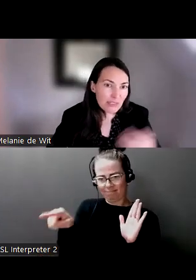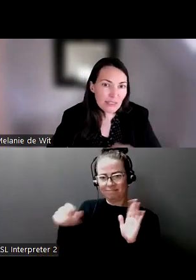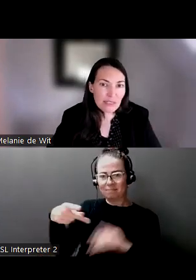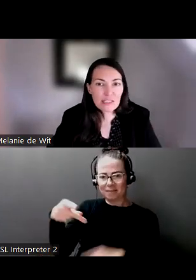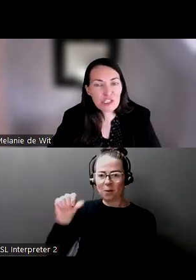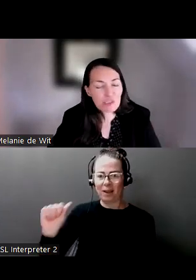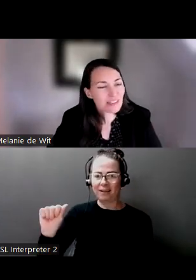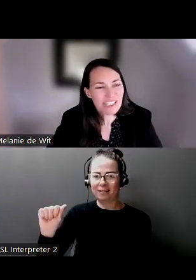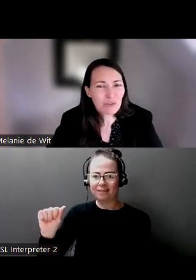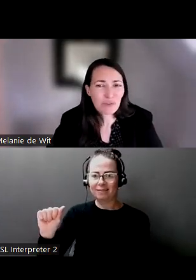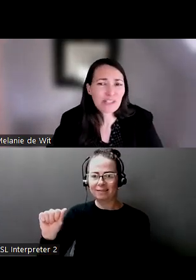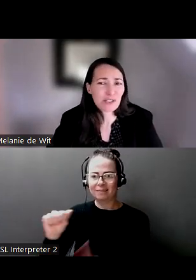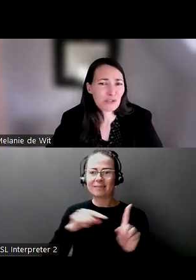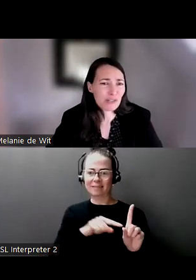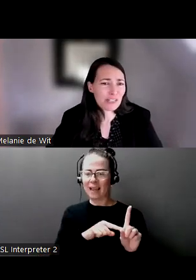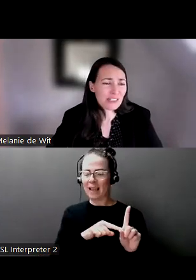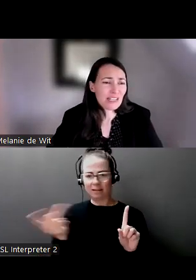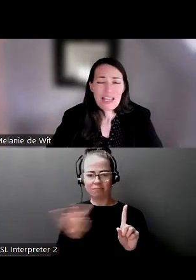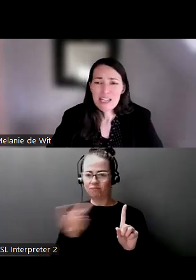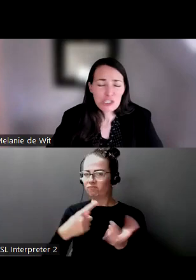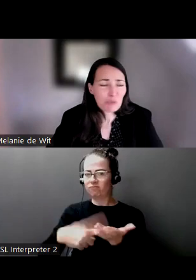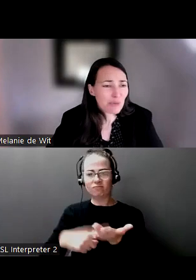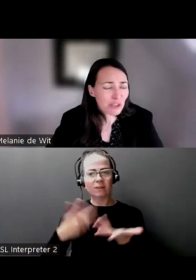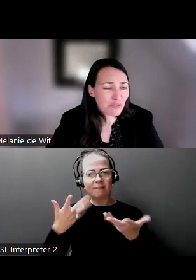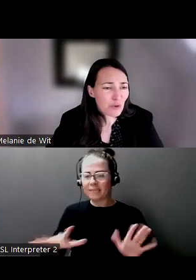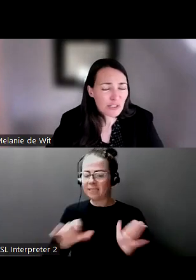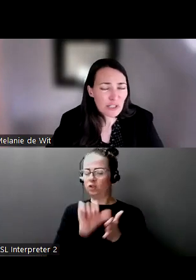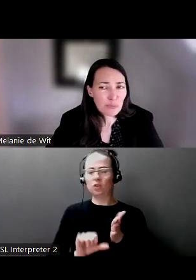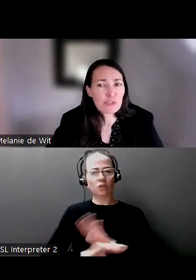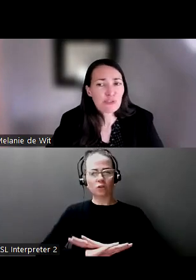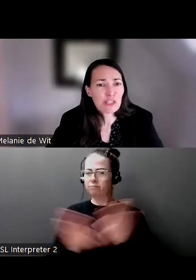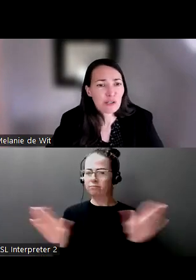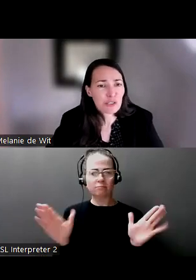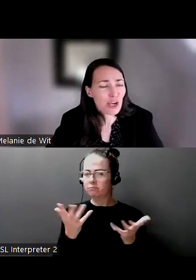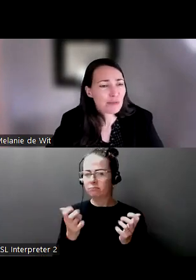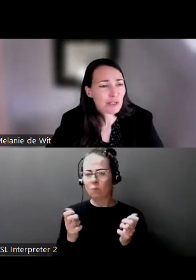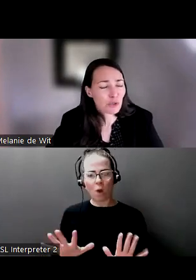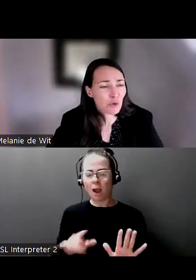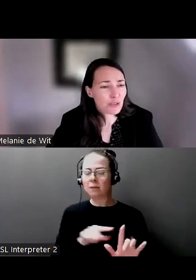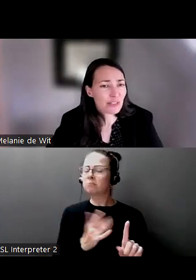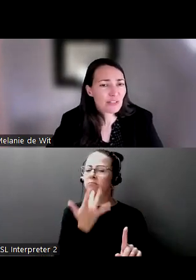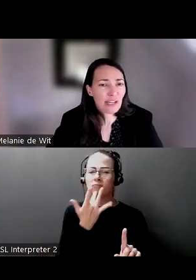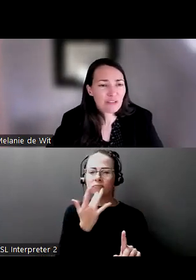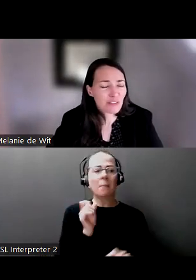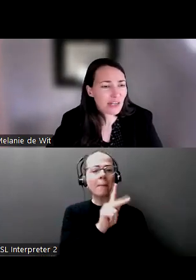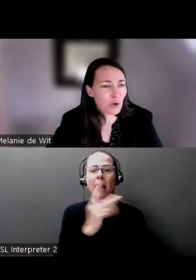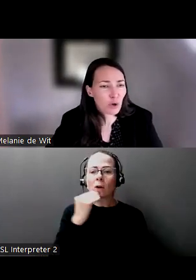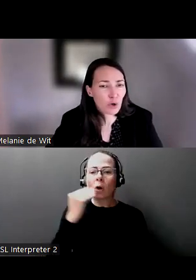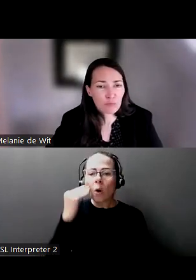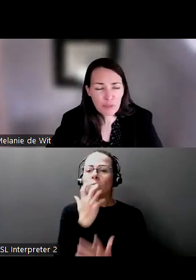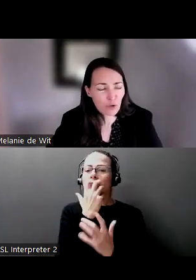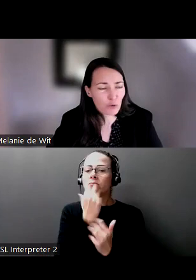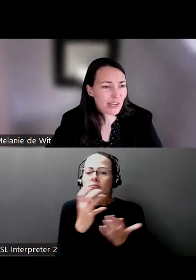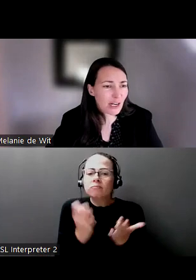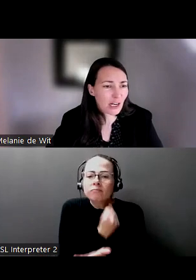her mind to this, that she would like to avoid surgeries, and she would rather focus on preserving her time and her quality of life at